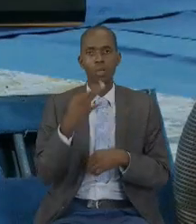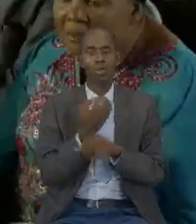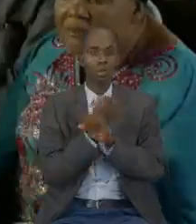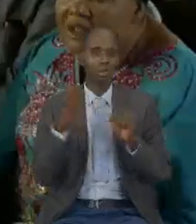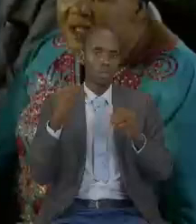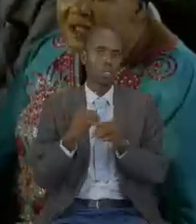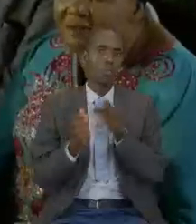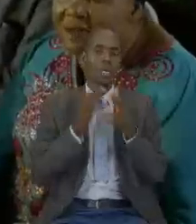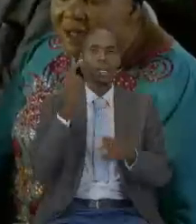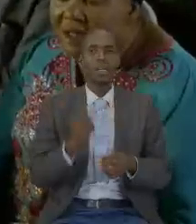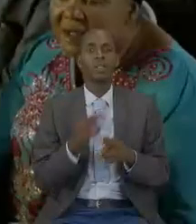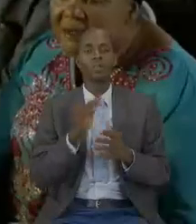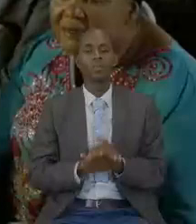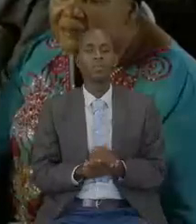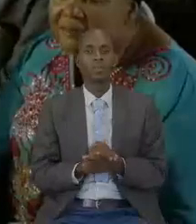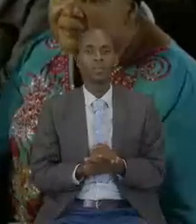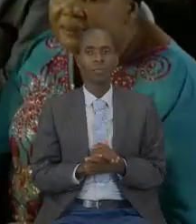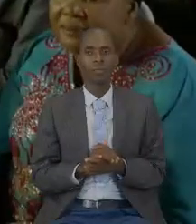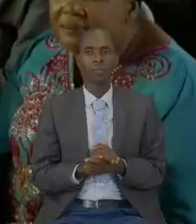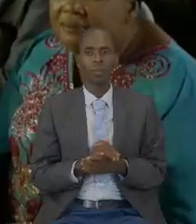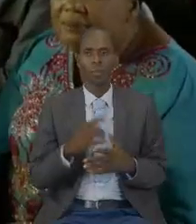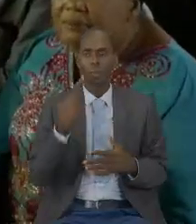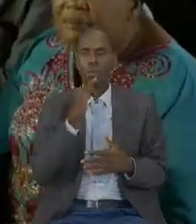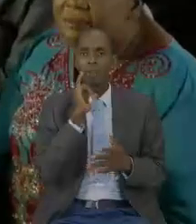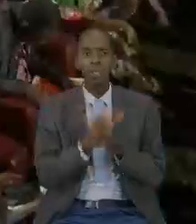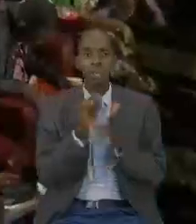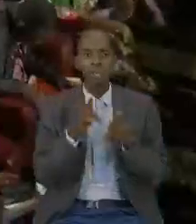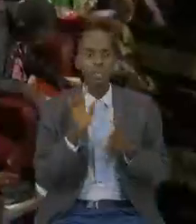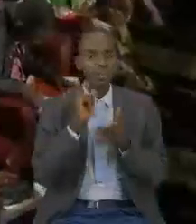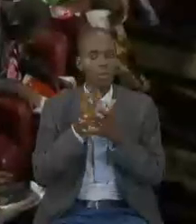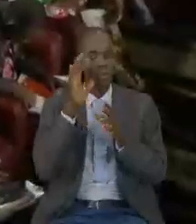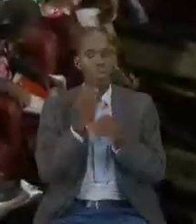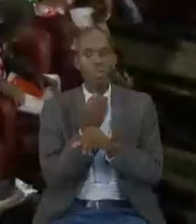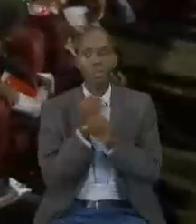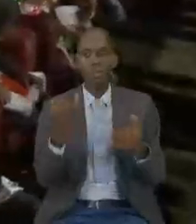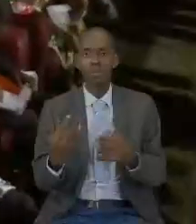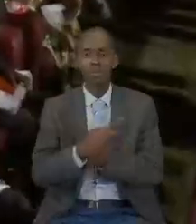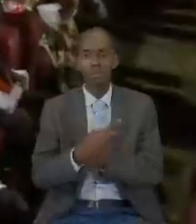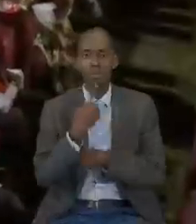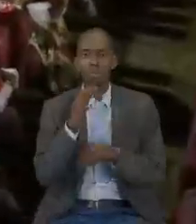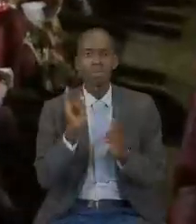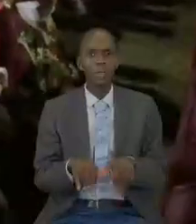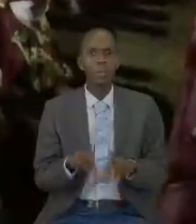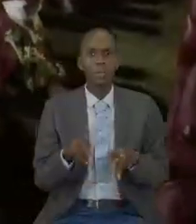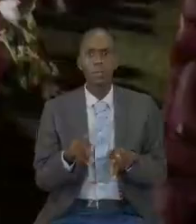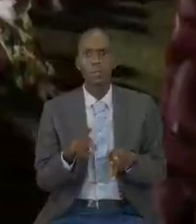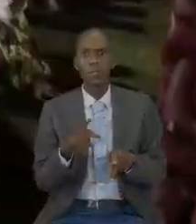Jesus' name. What's the person I'm talking about there? Today, where are you?